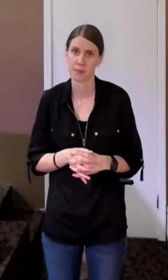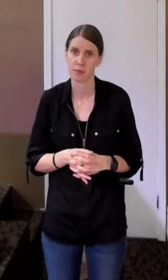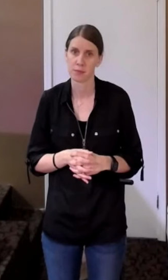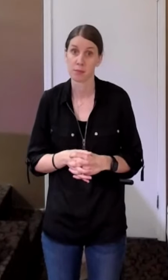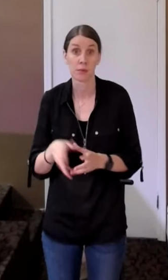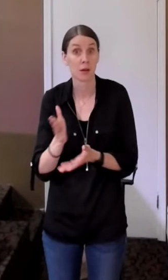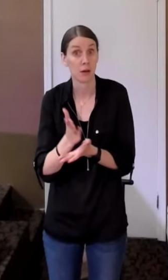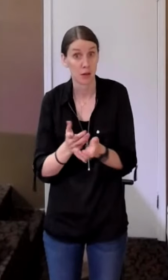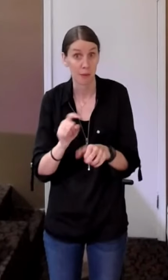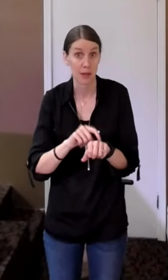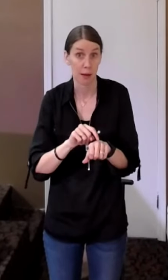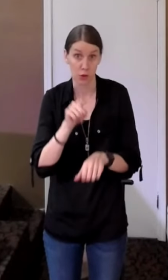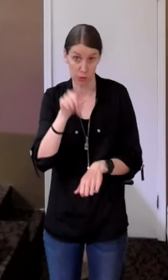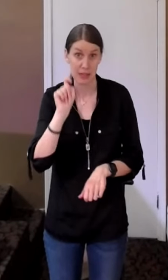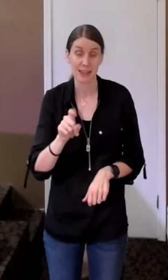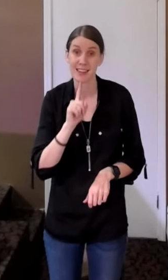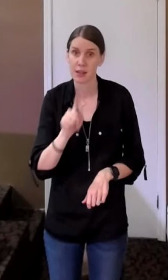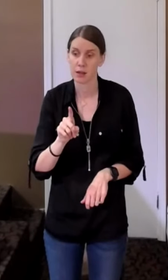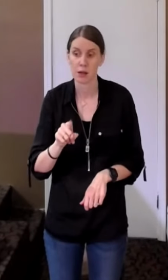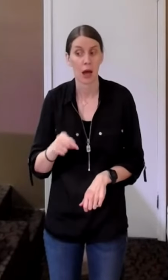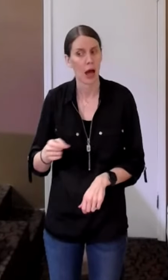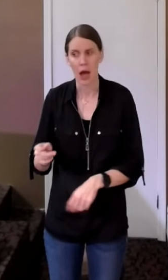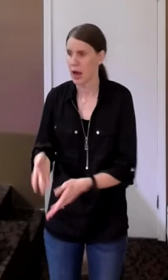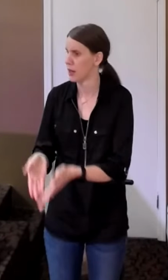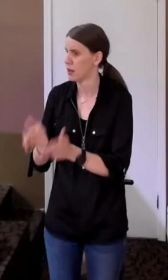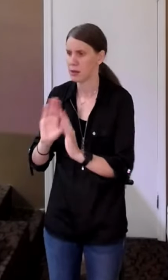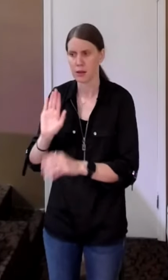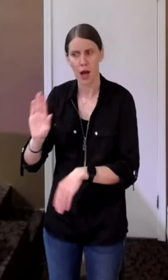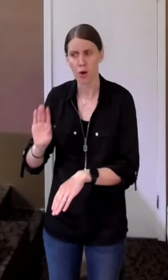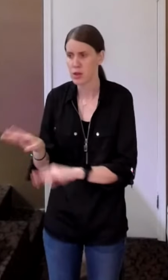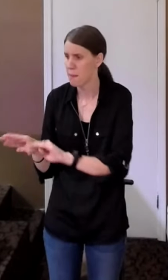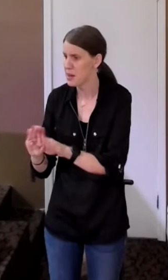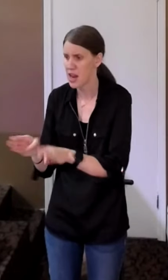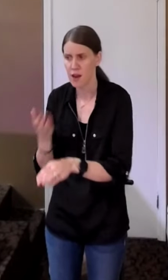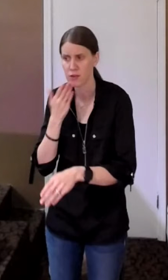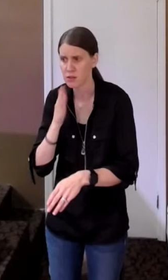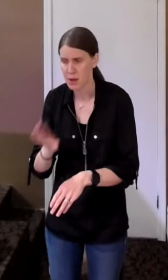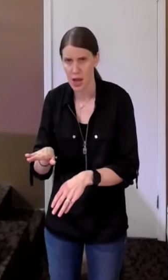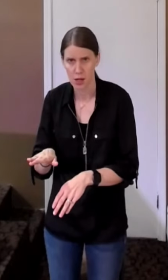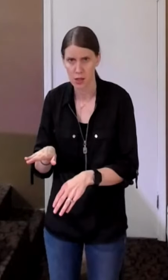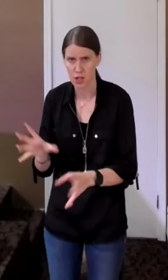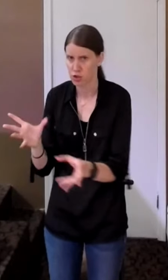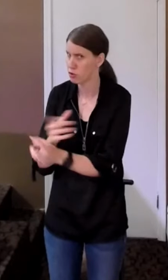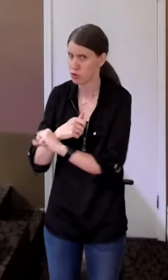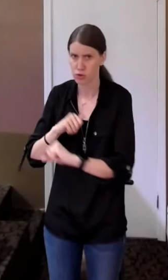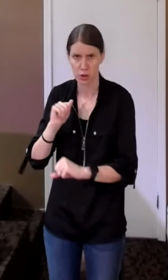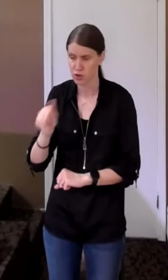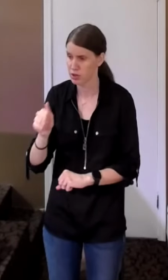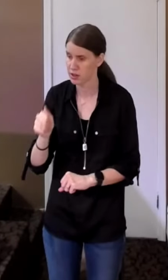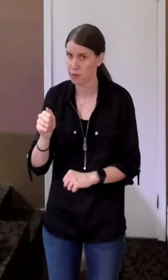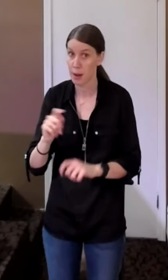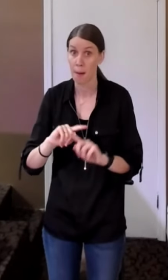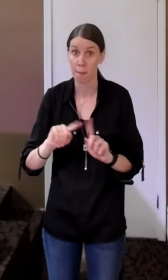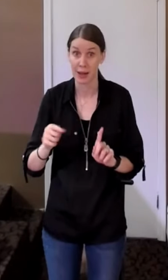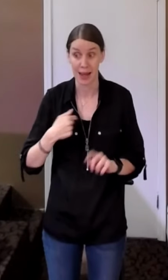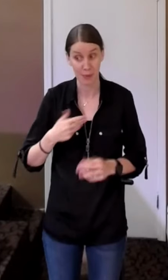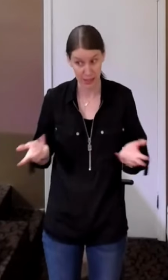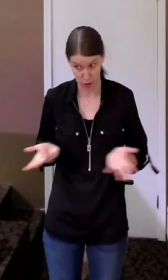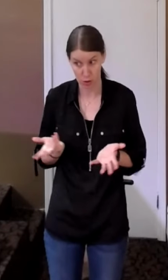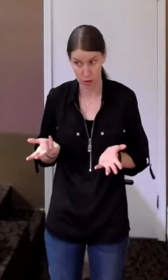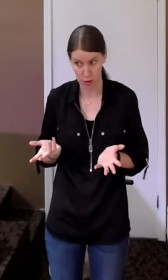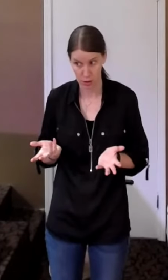Now, there are times where you have to say, I can't enable your sin. I can't enable your self-destruction, but I'm going to be here for you.